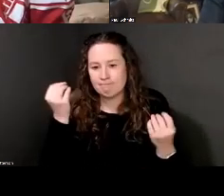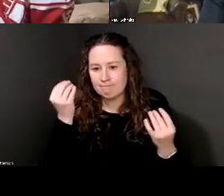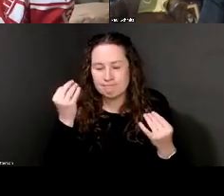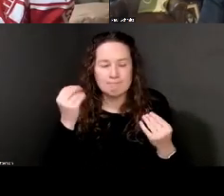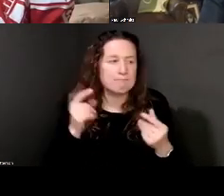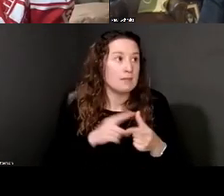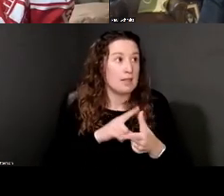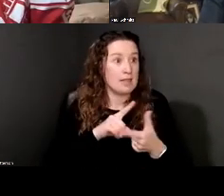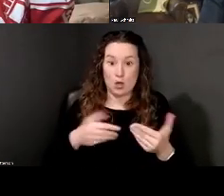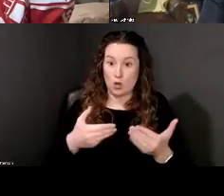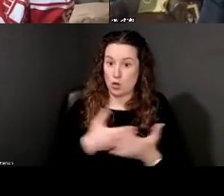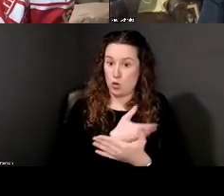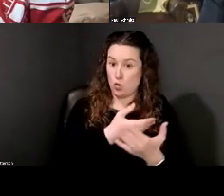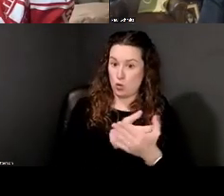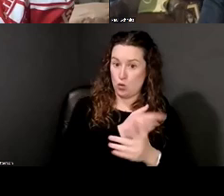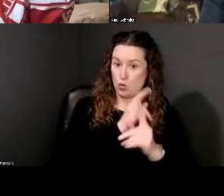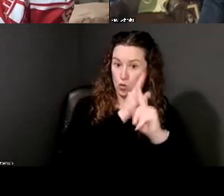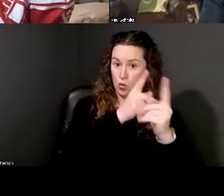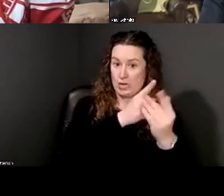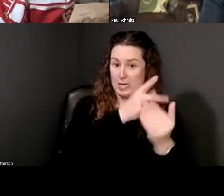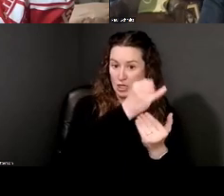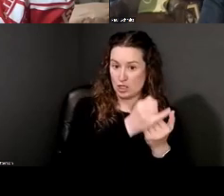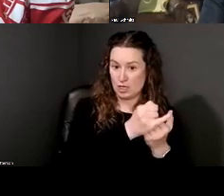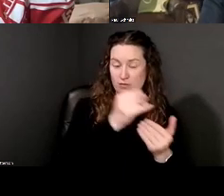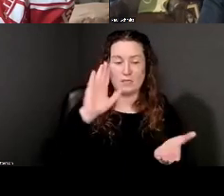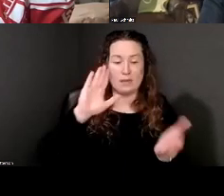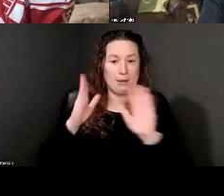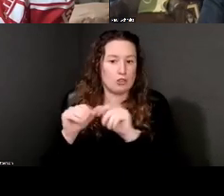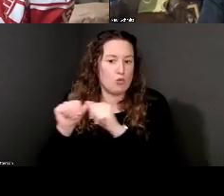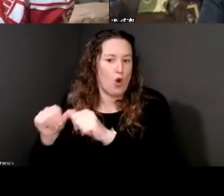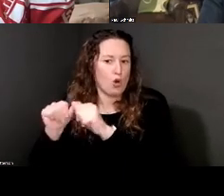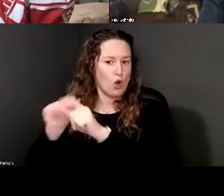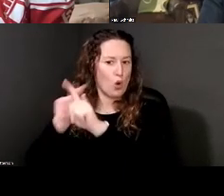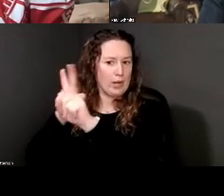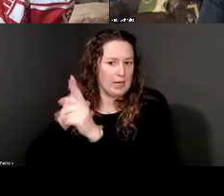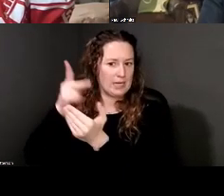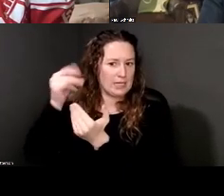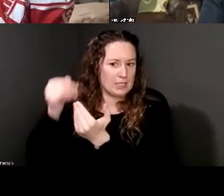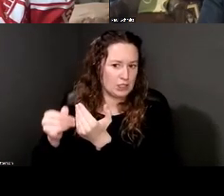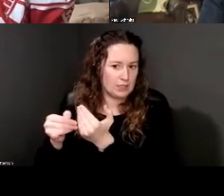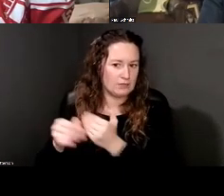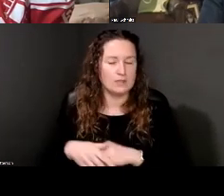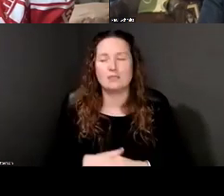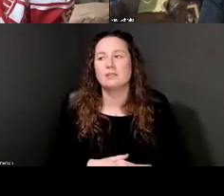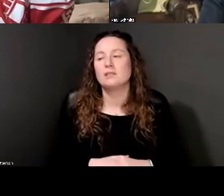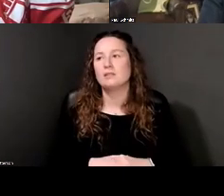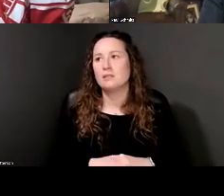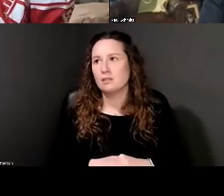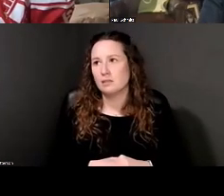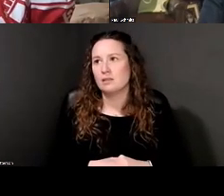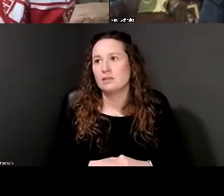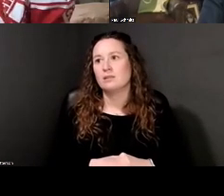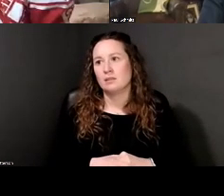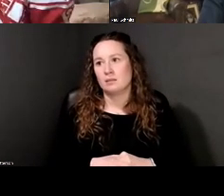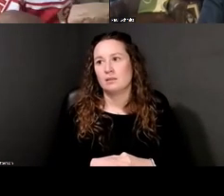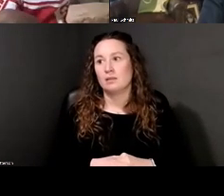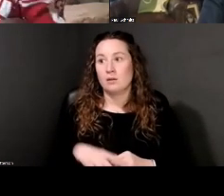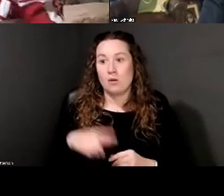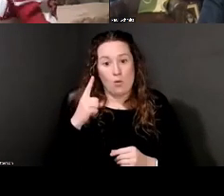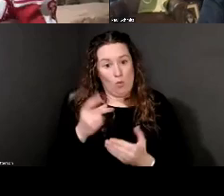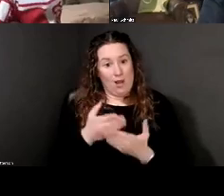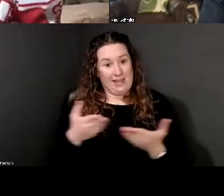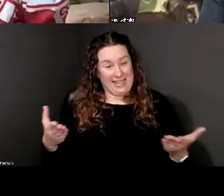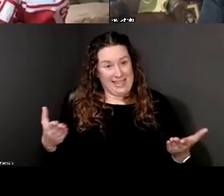initiatives versus ongoing initiatives. But one of the things that has occurred to me